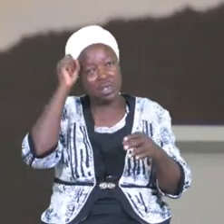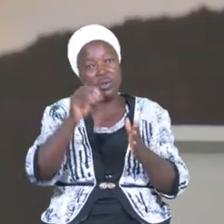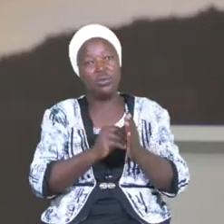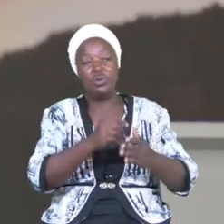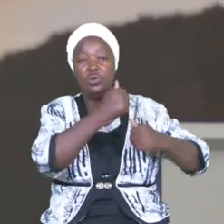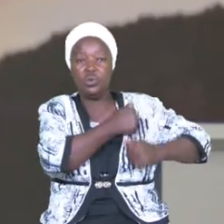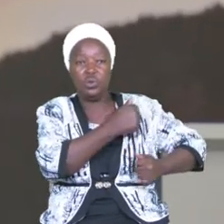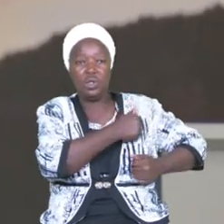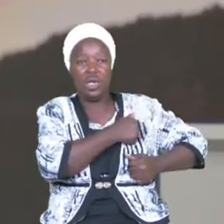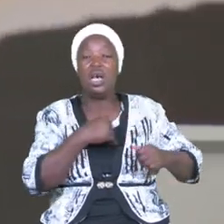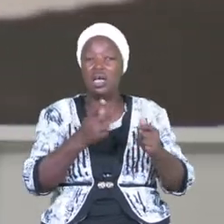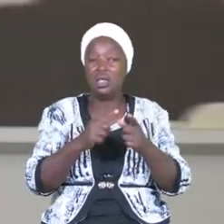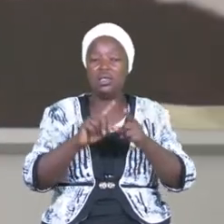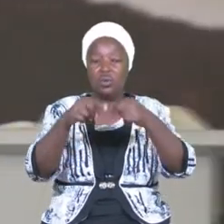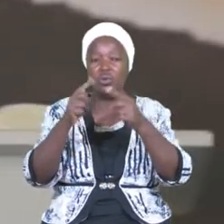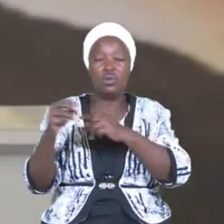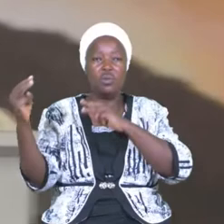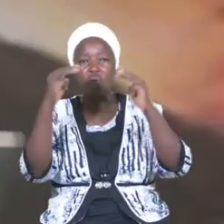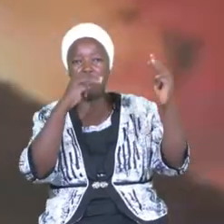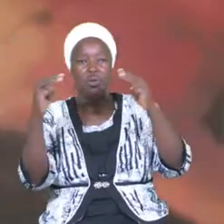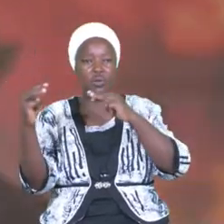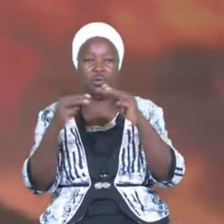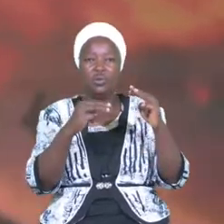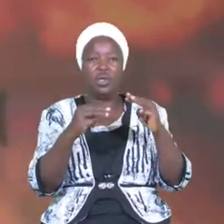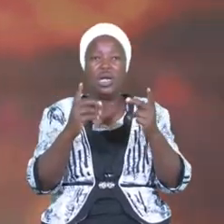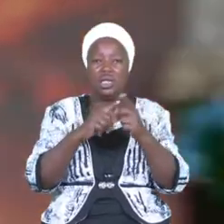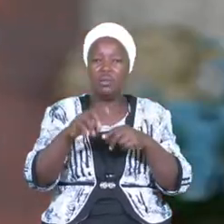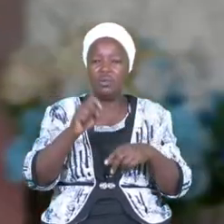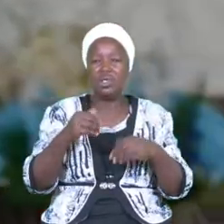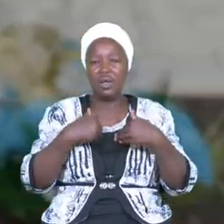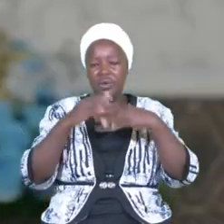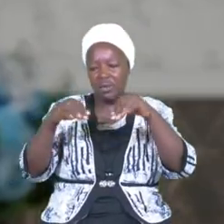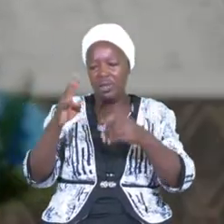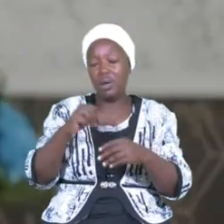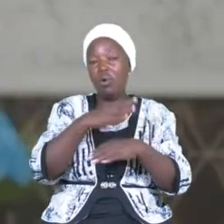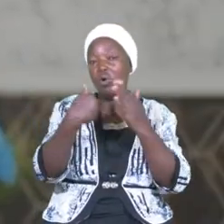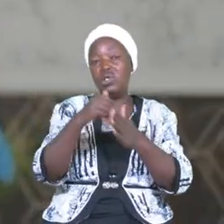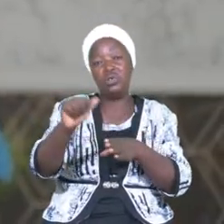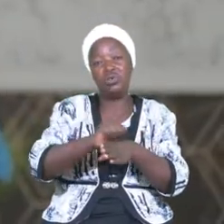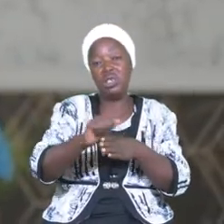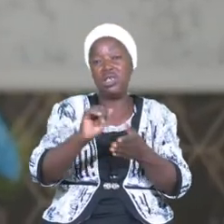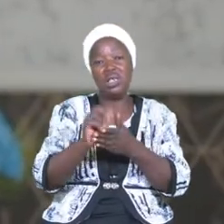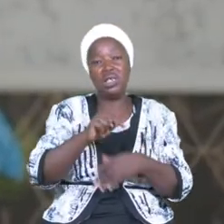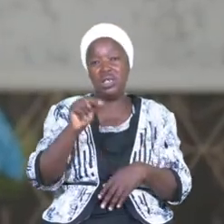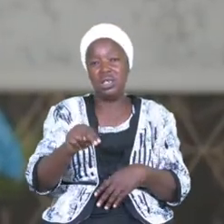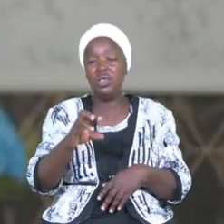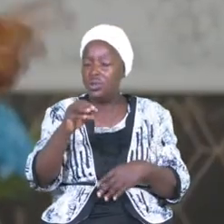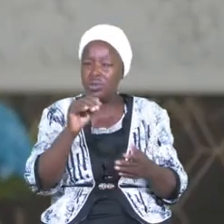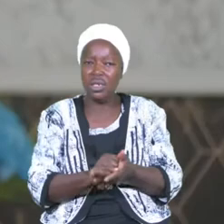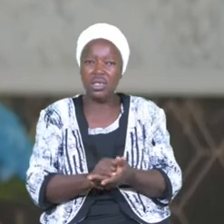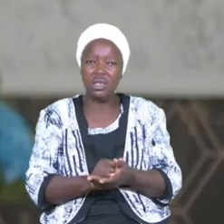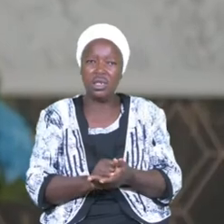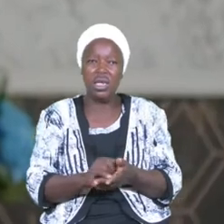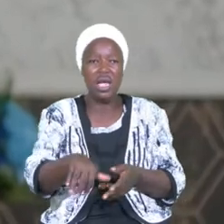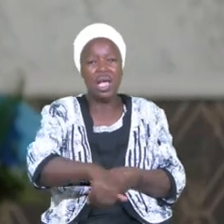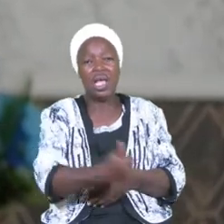battlefield, he must have given them all the training they need so that anywhere